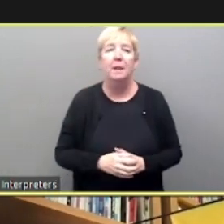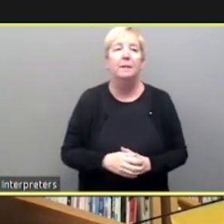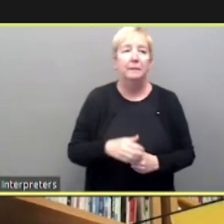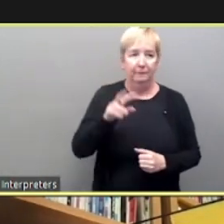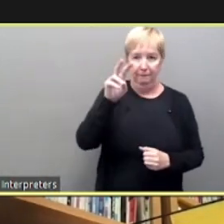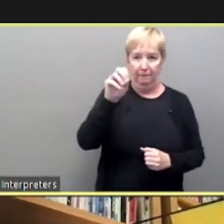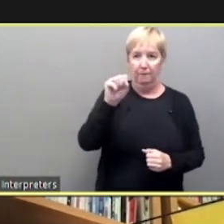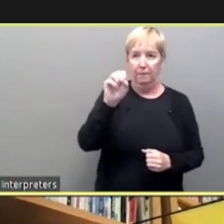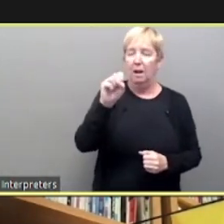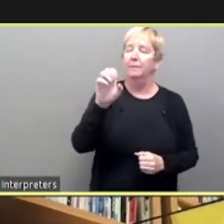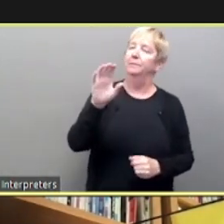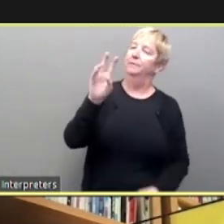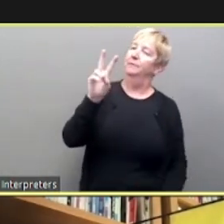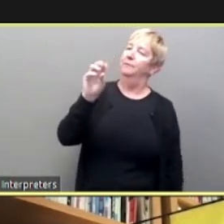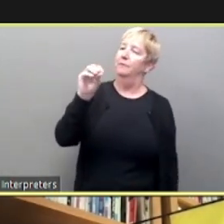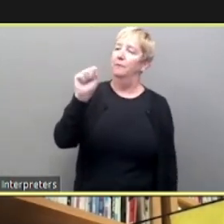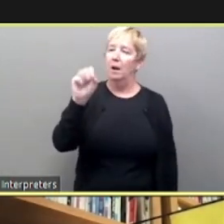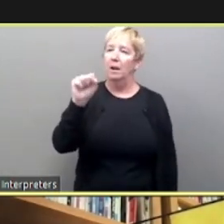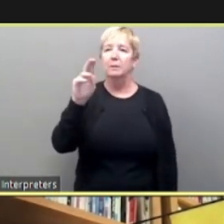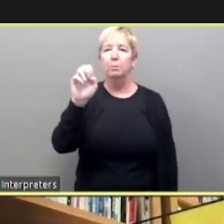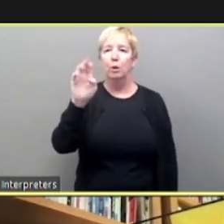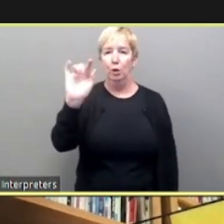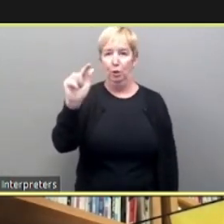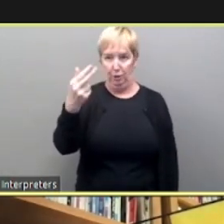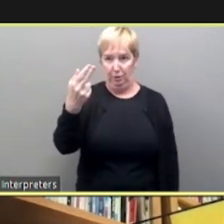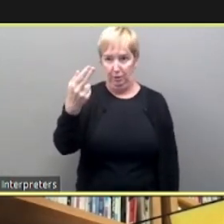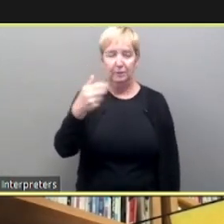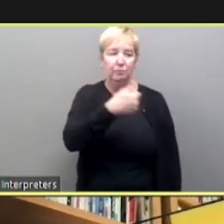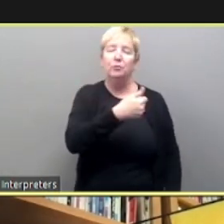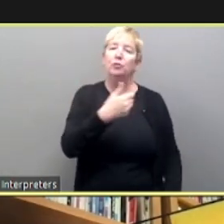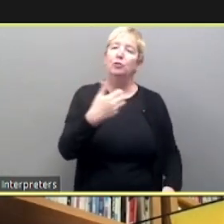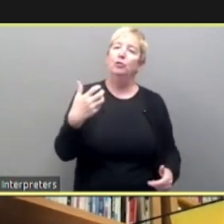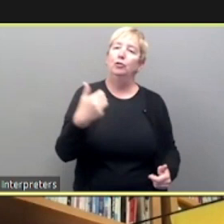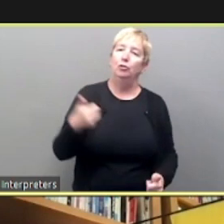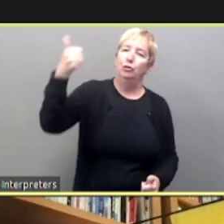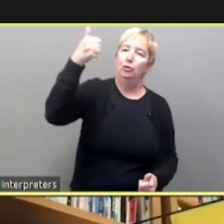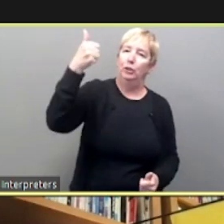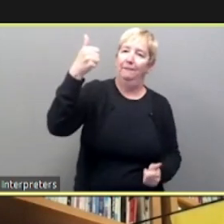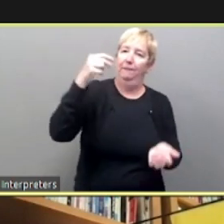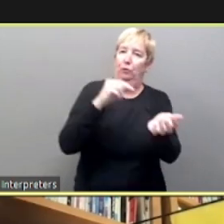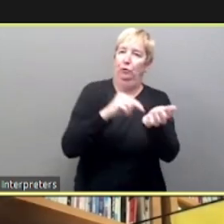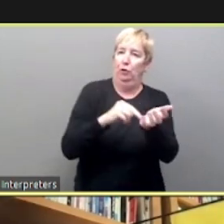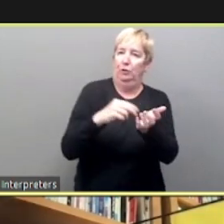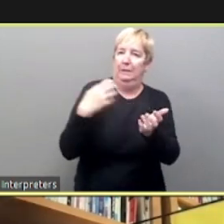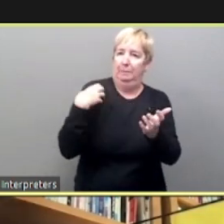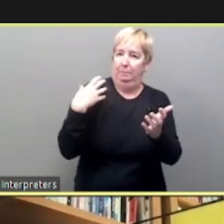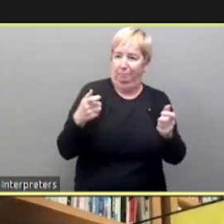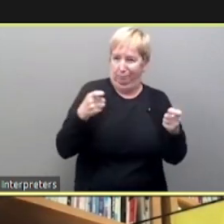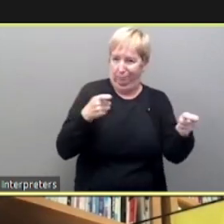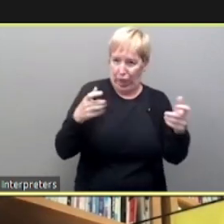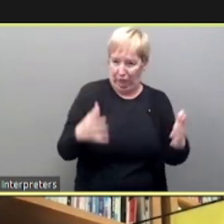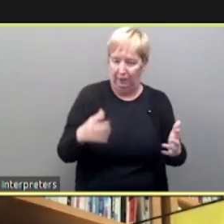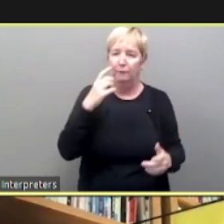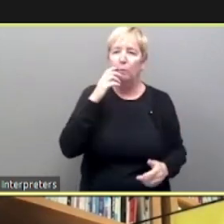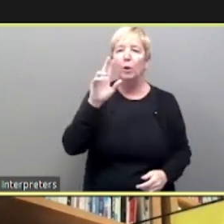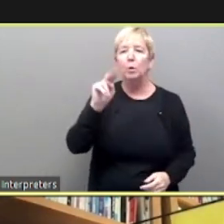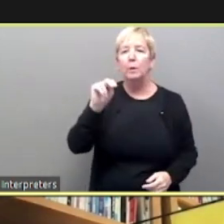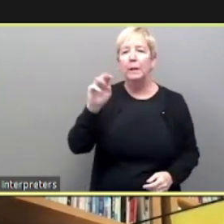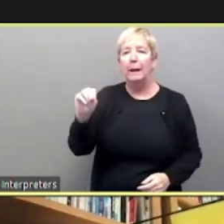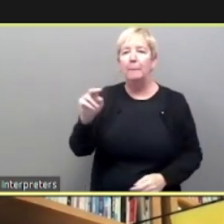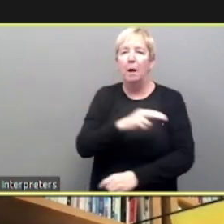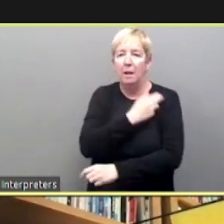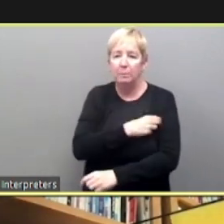Associate Chief Nursing Officer at UNM Hospitals and primarily has been focused on flow and